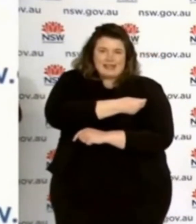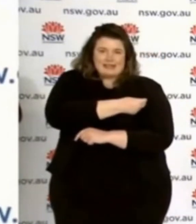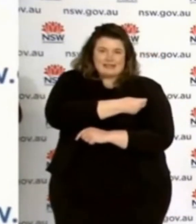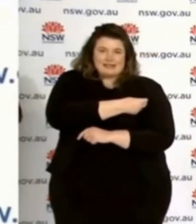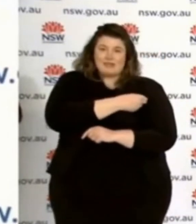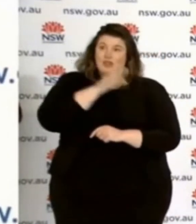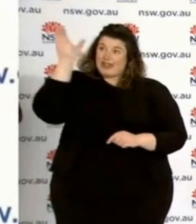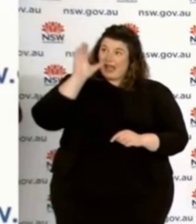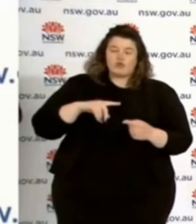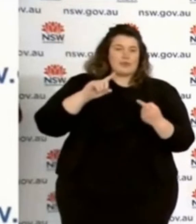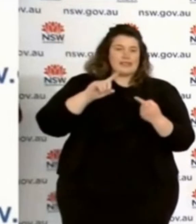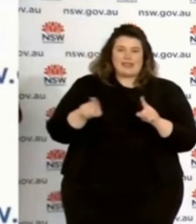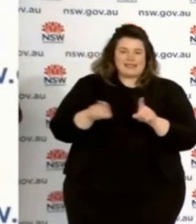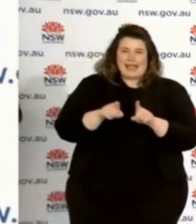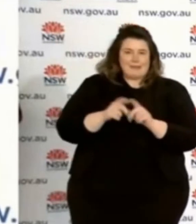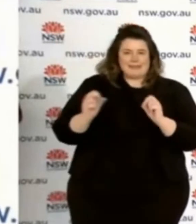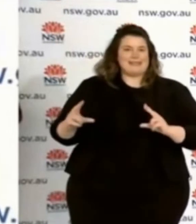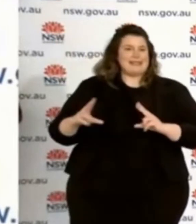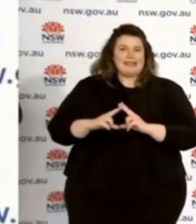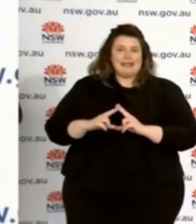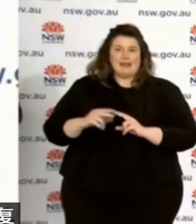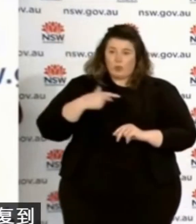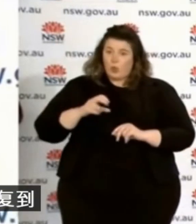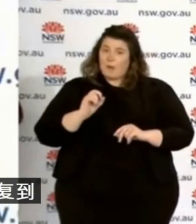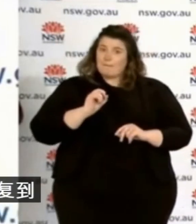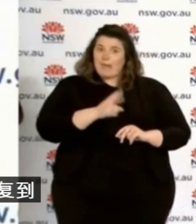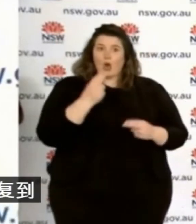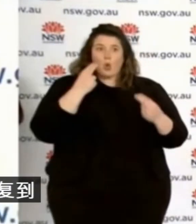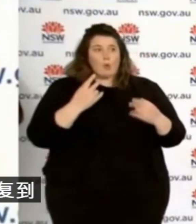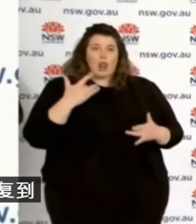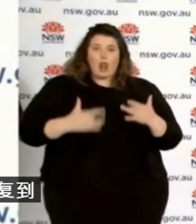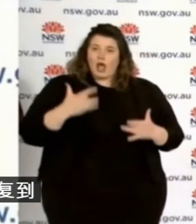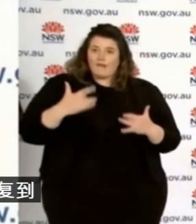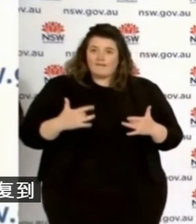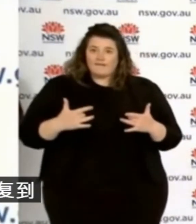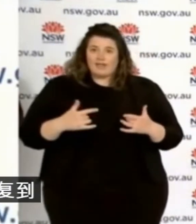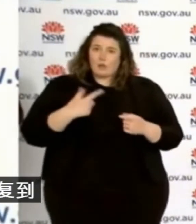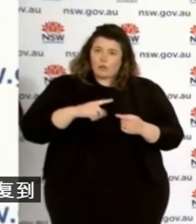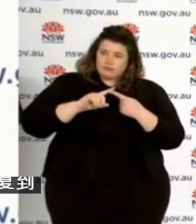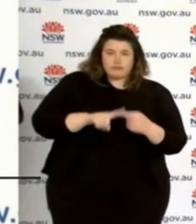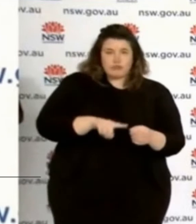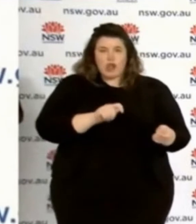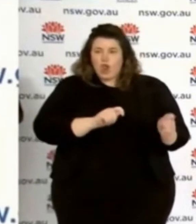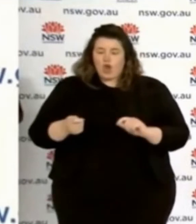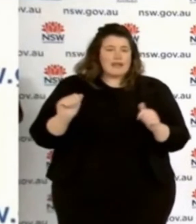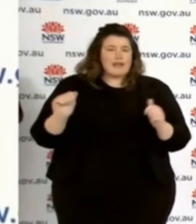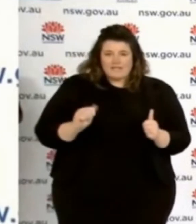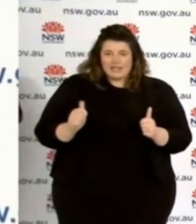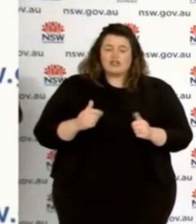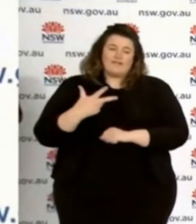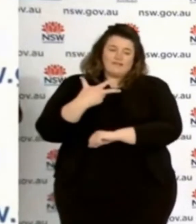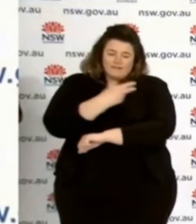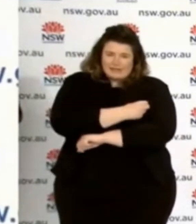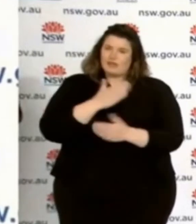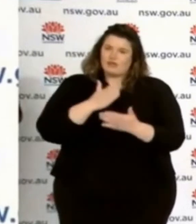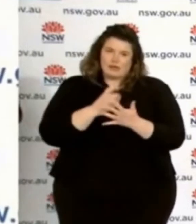we are no different. If we're going to beat the pandemic, if we're going to get back to a level of normal and no longer be locked down in the future,